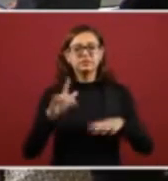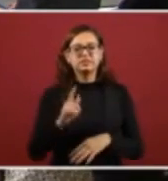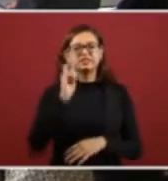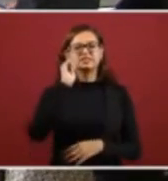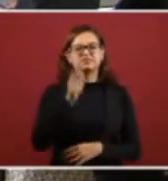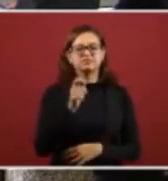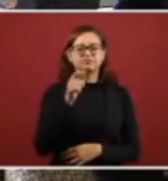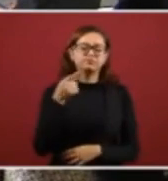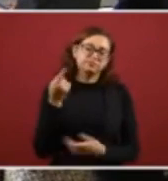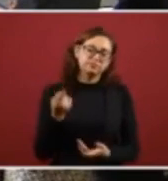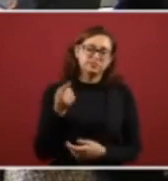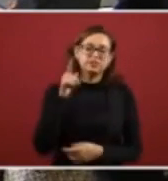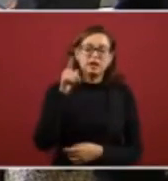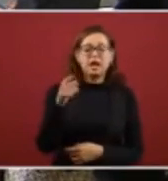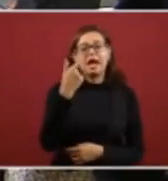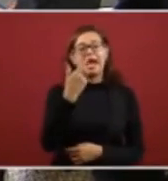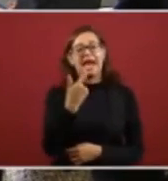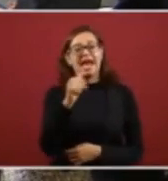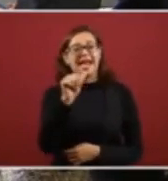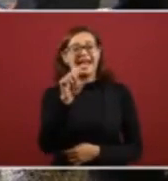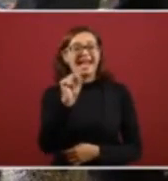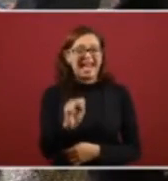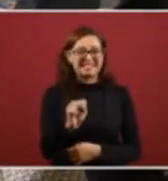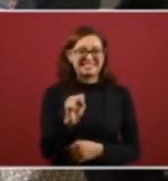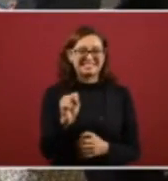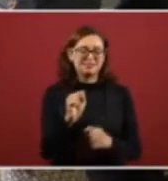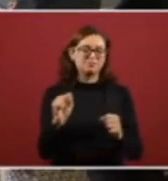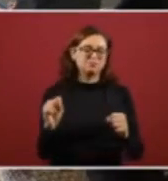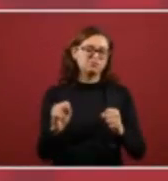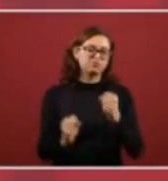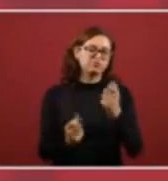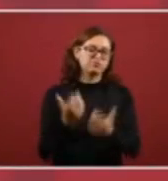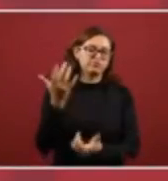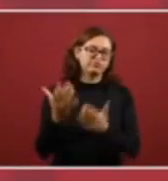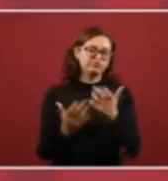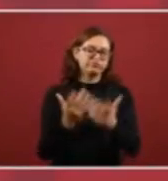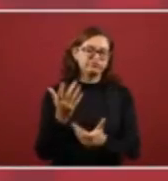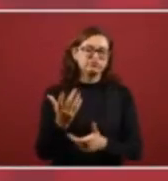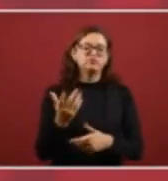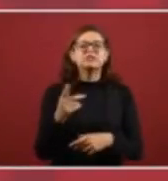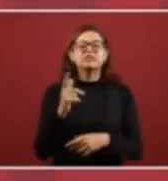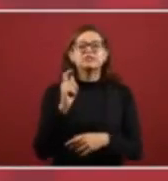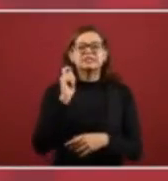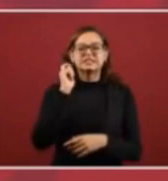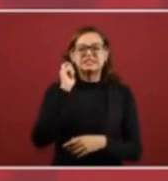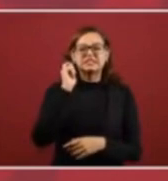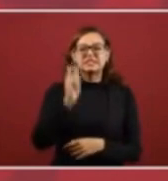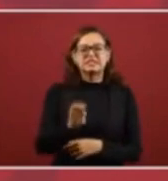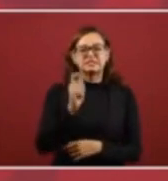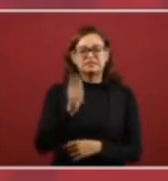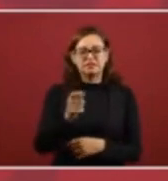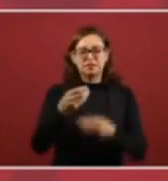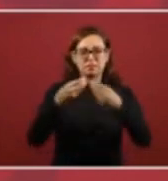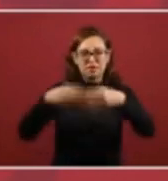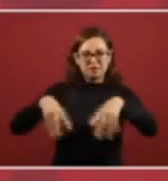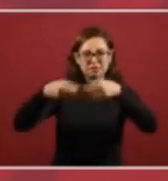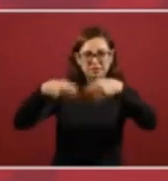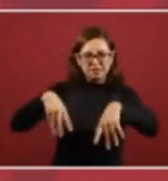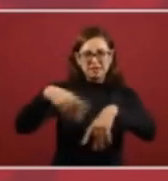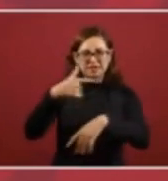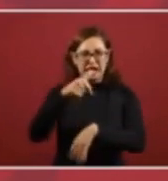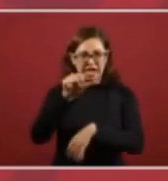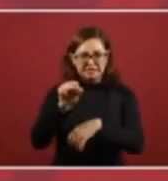gas. We're going to be informing regarding a gas leak. Amerita that this